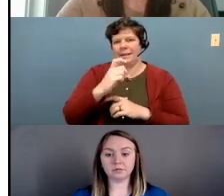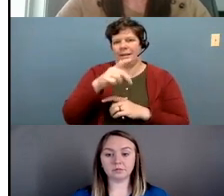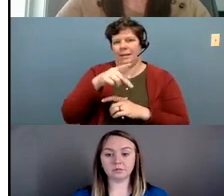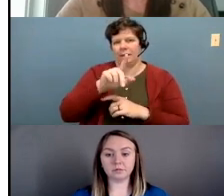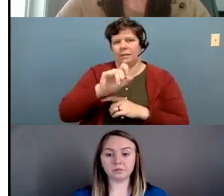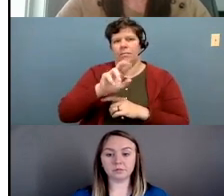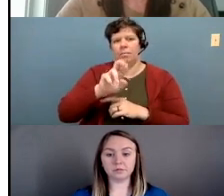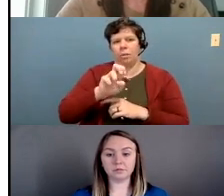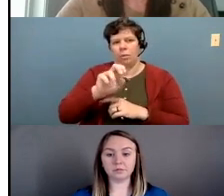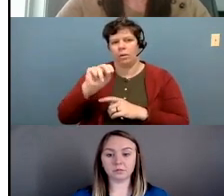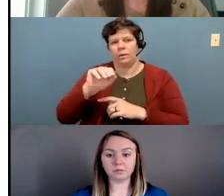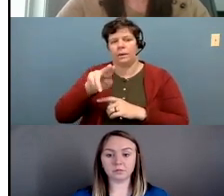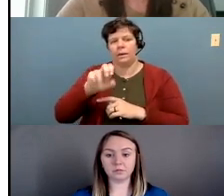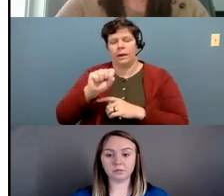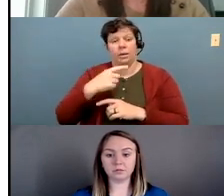page at